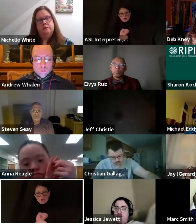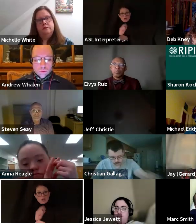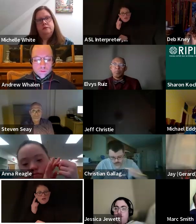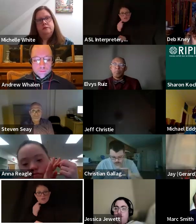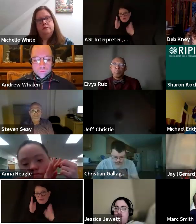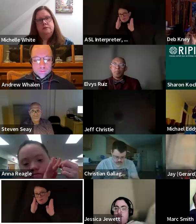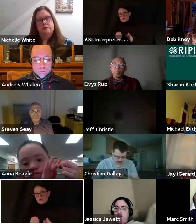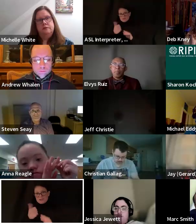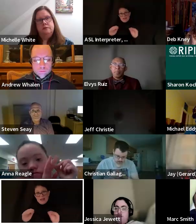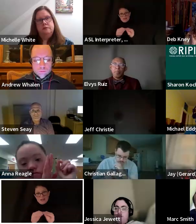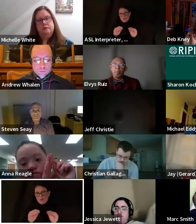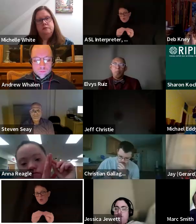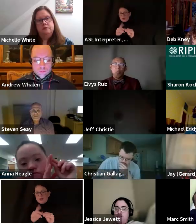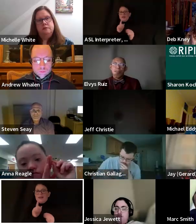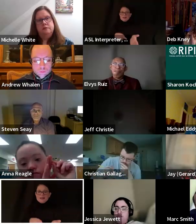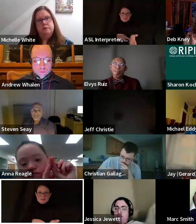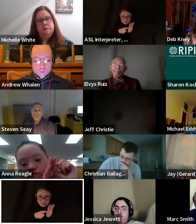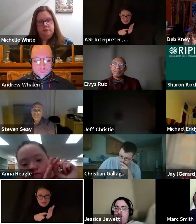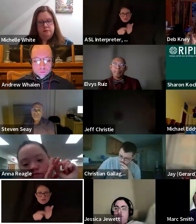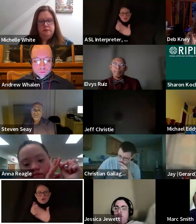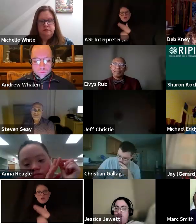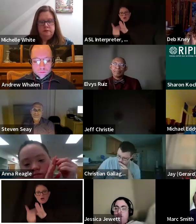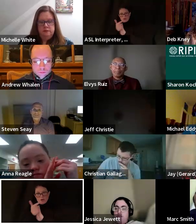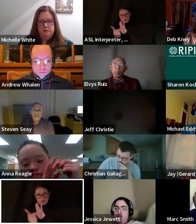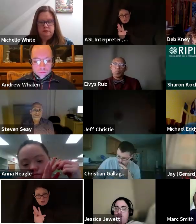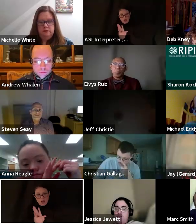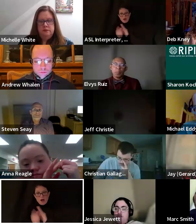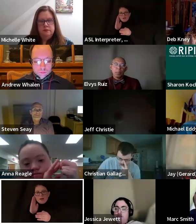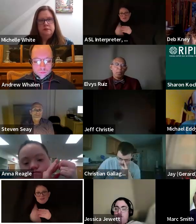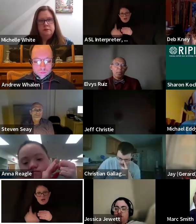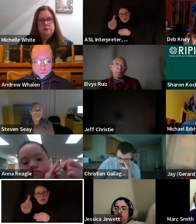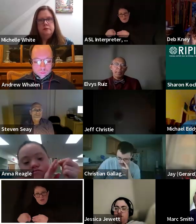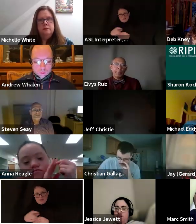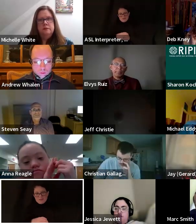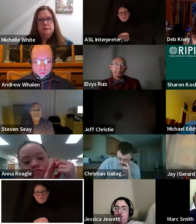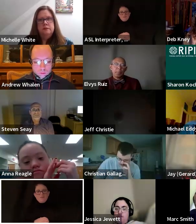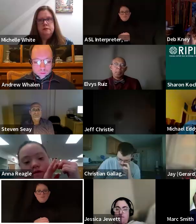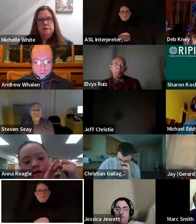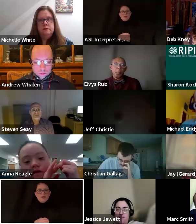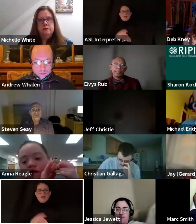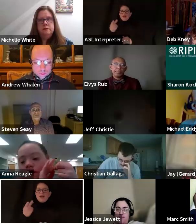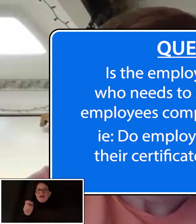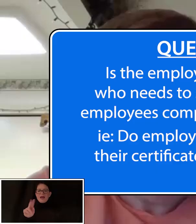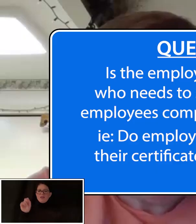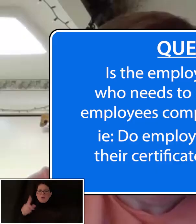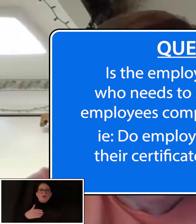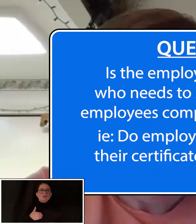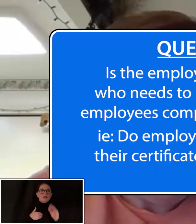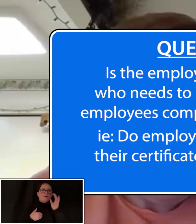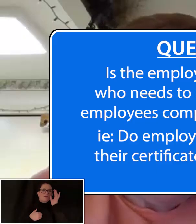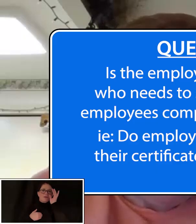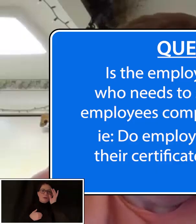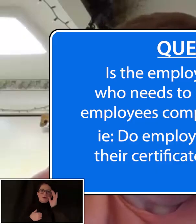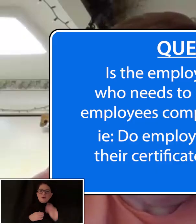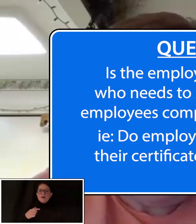the individual. It is mandatory. It has to be done. Heather, I have a question for you. So Yes.